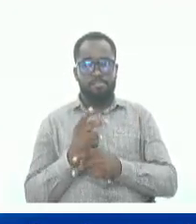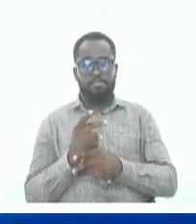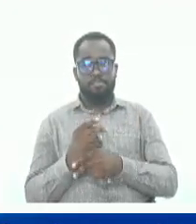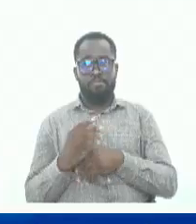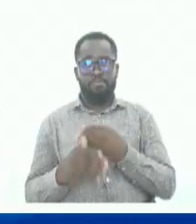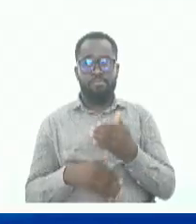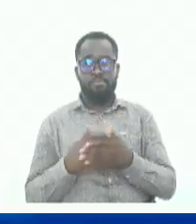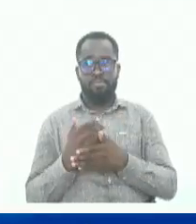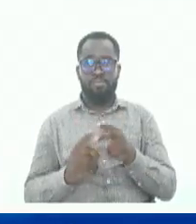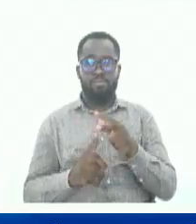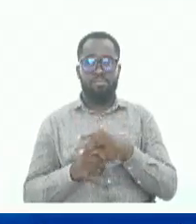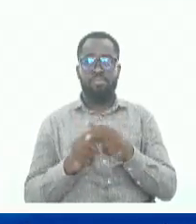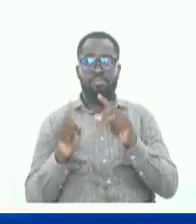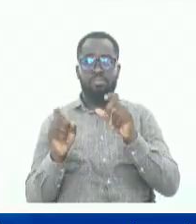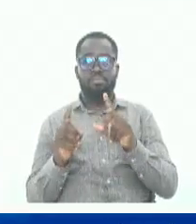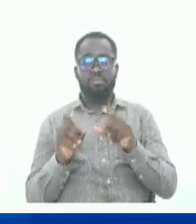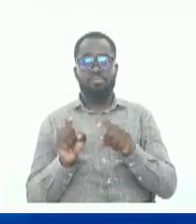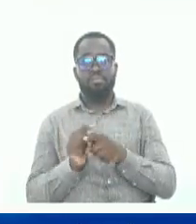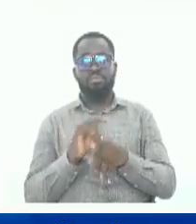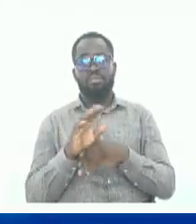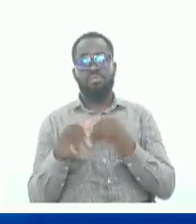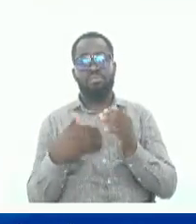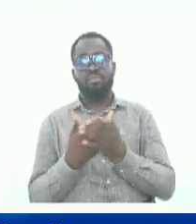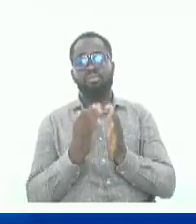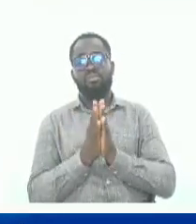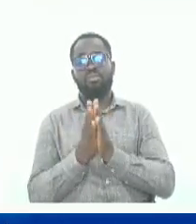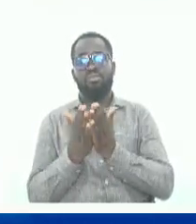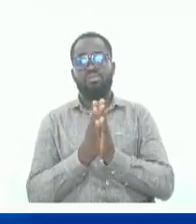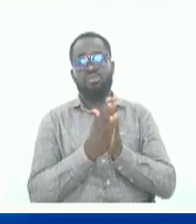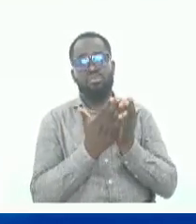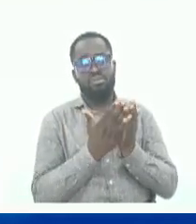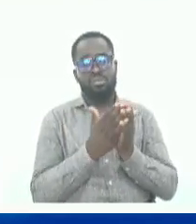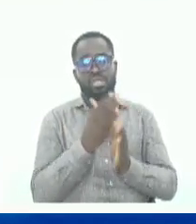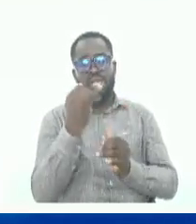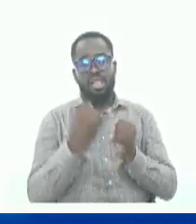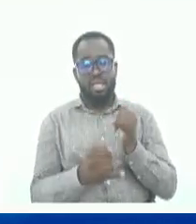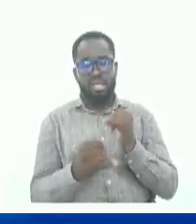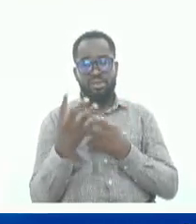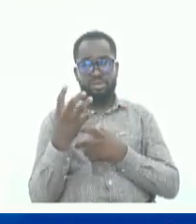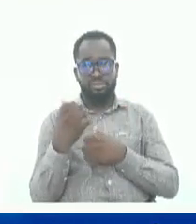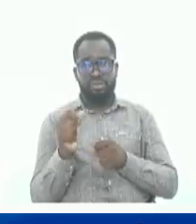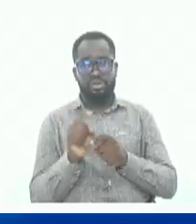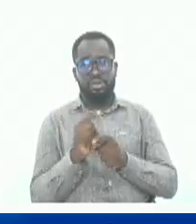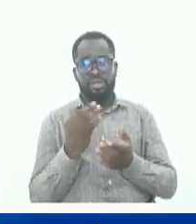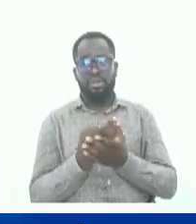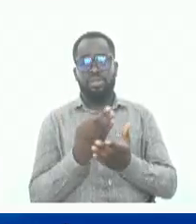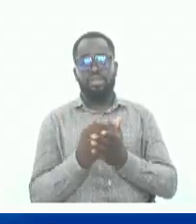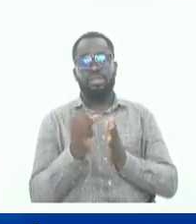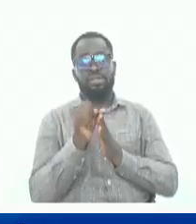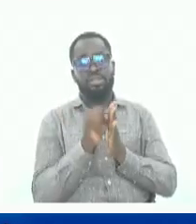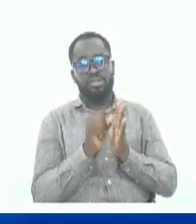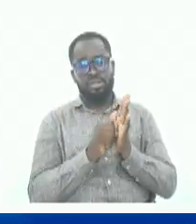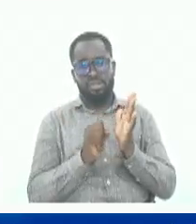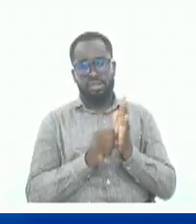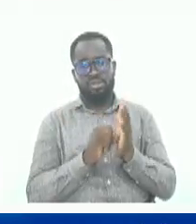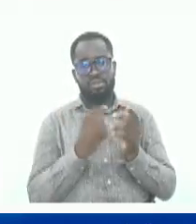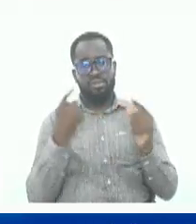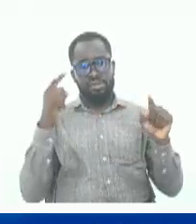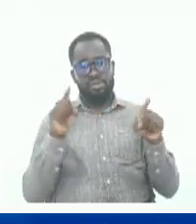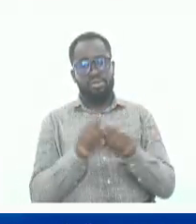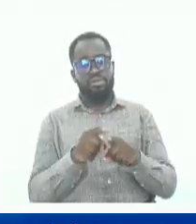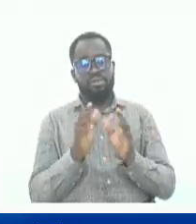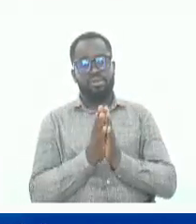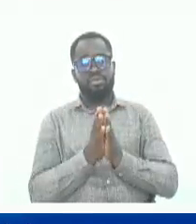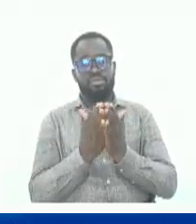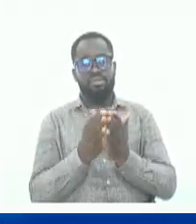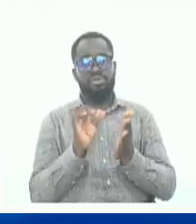as appears from the examination of those books. And lastly, the trust financial statements are in agreement with the books